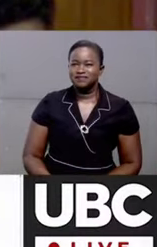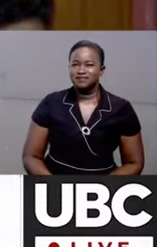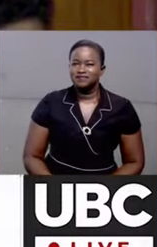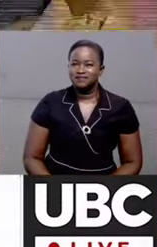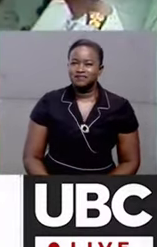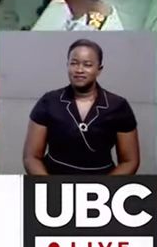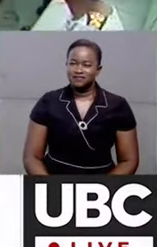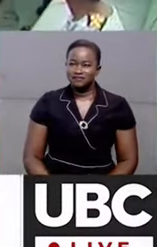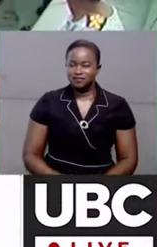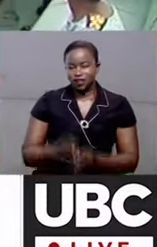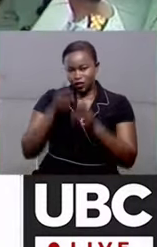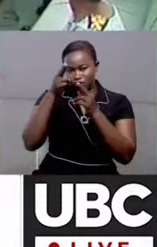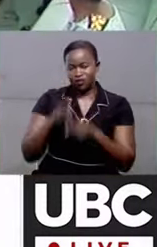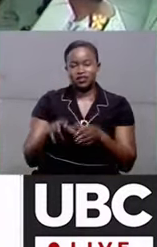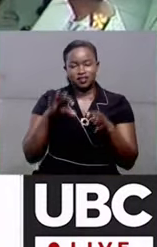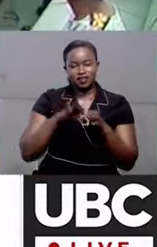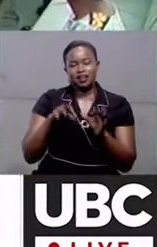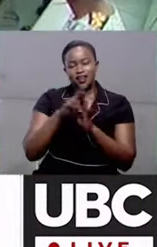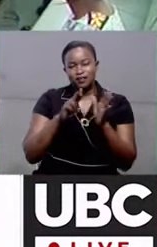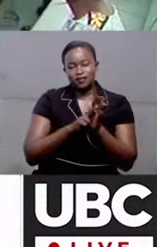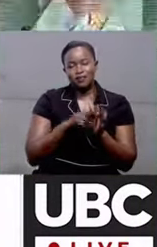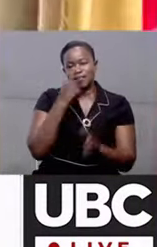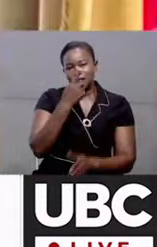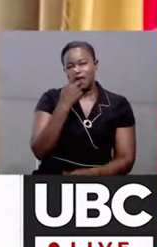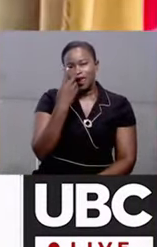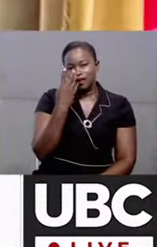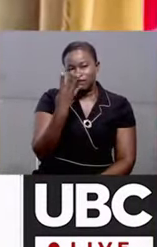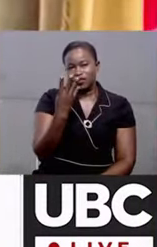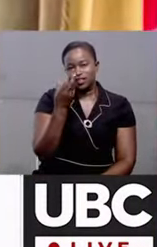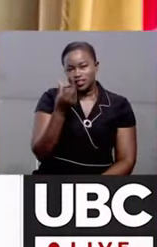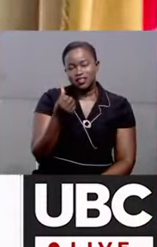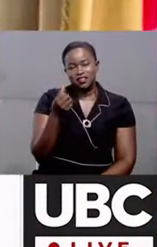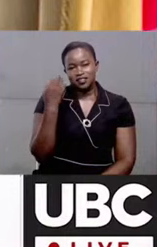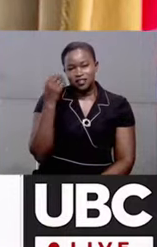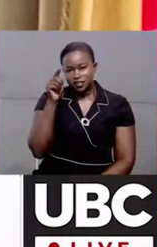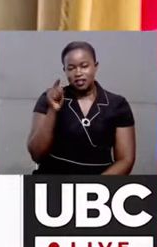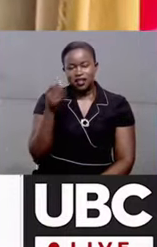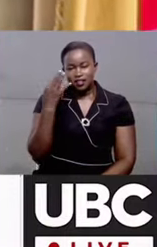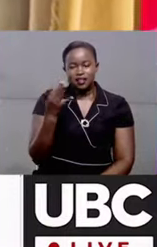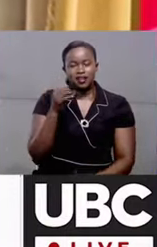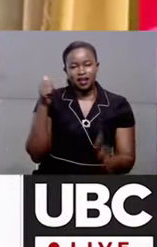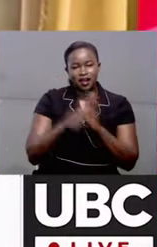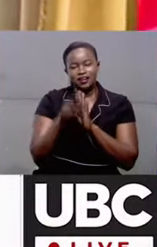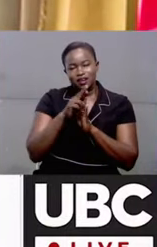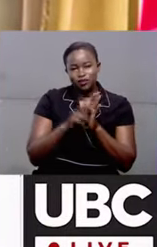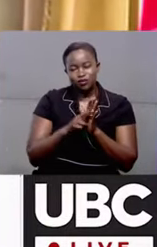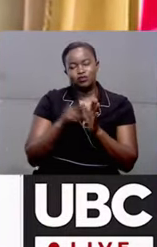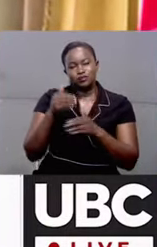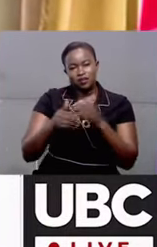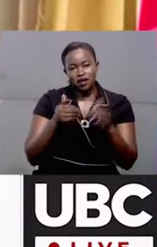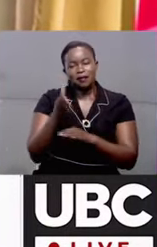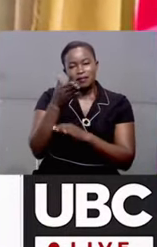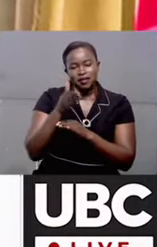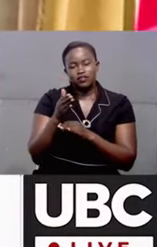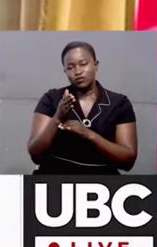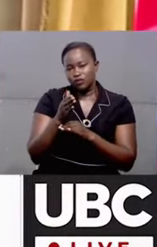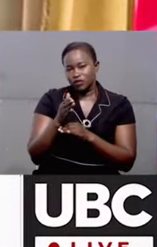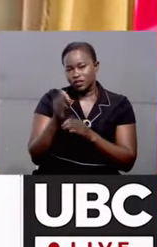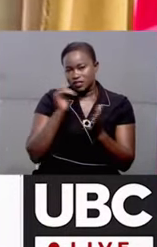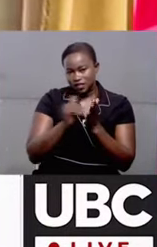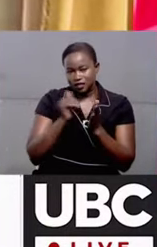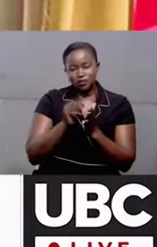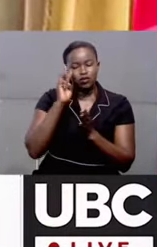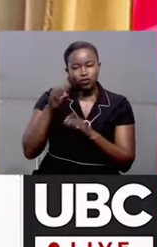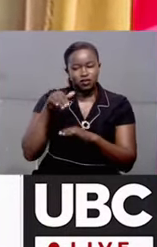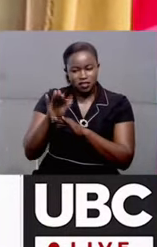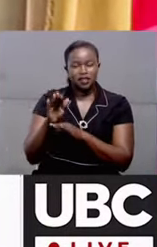Honourable, pursuant to Rule 146.3 of the Rules of Procedure, the Ministerial Statement will be referred to the